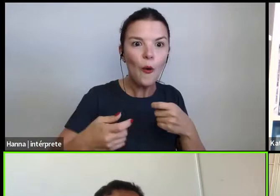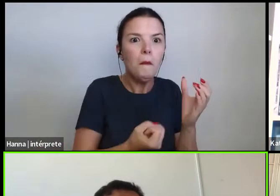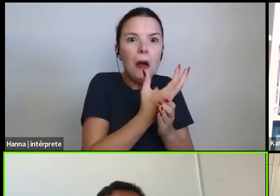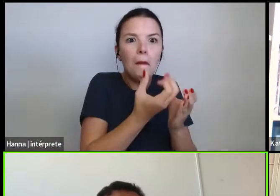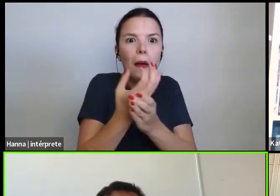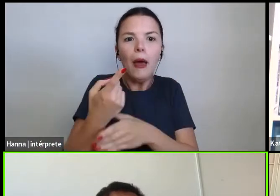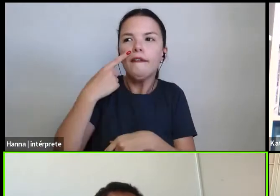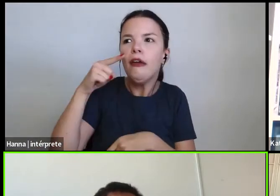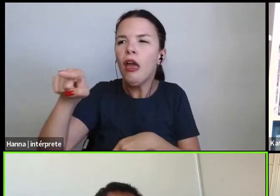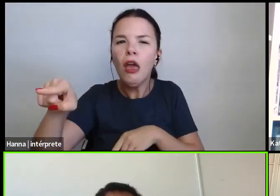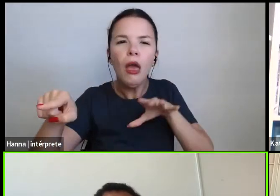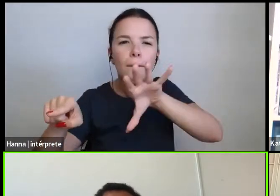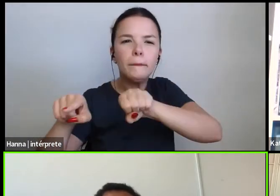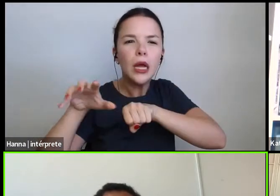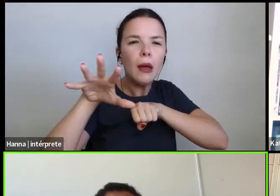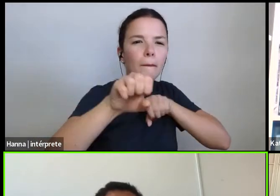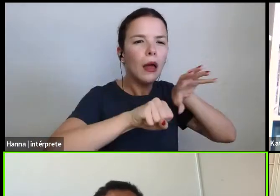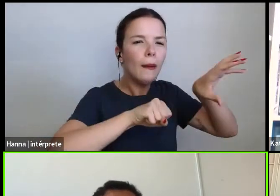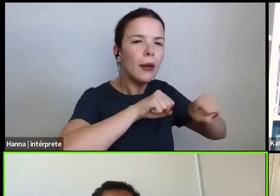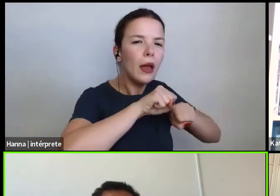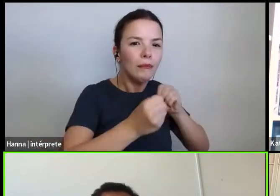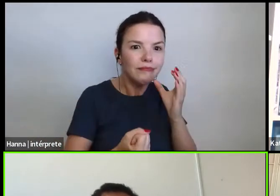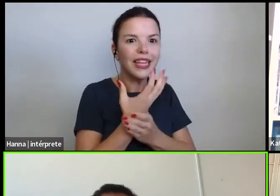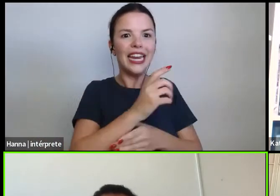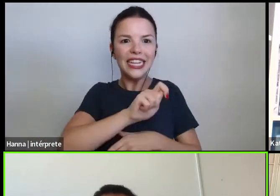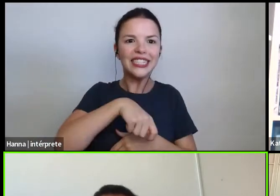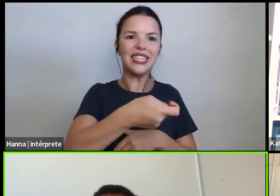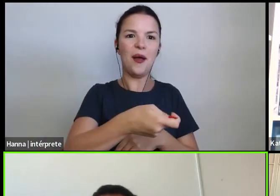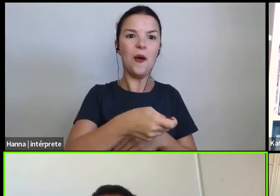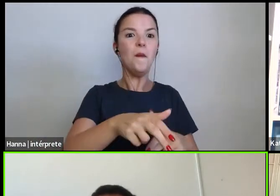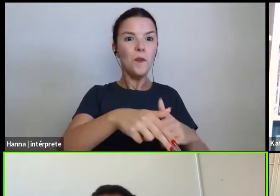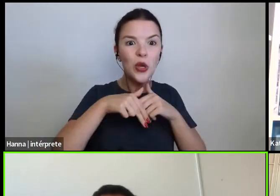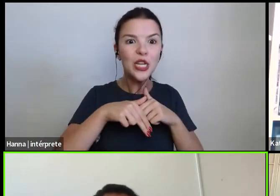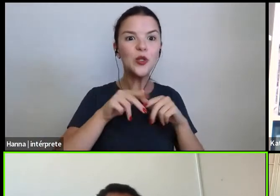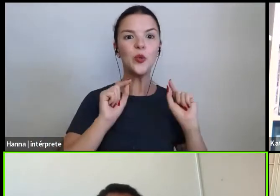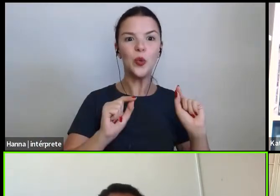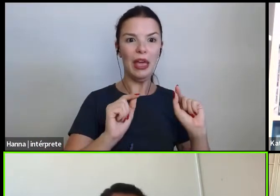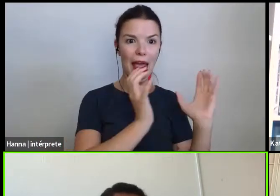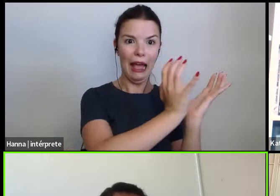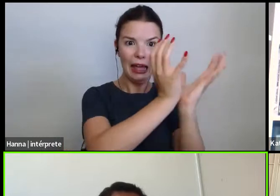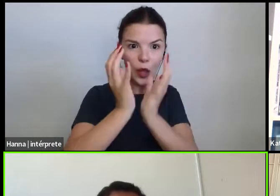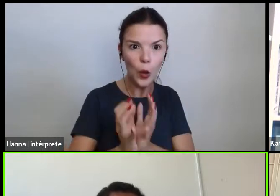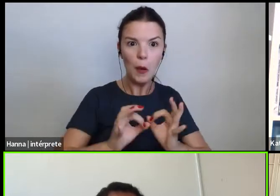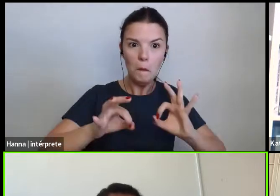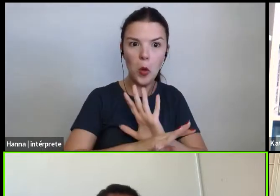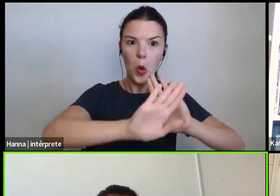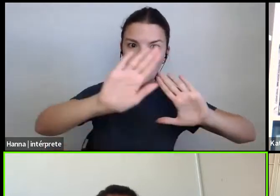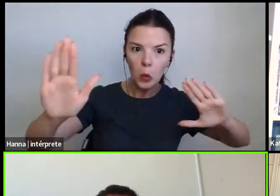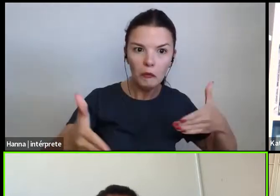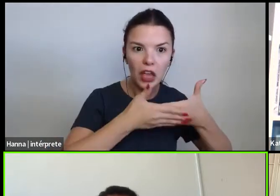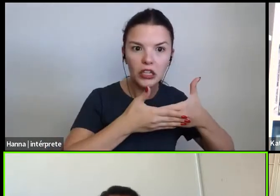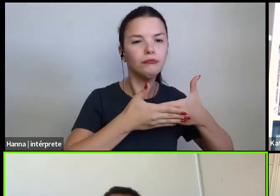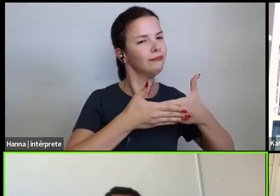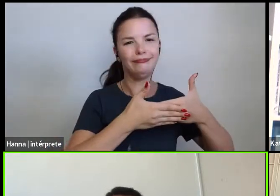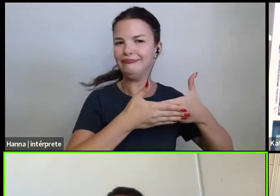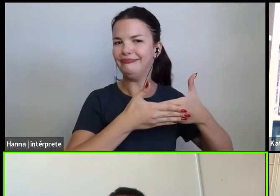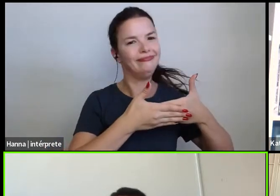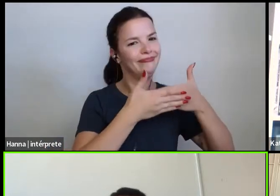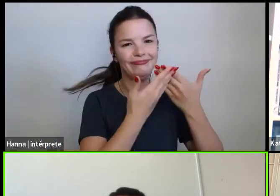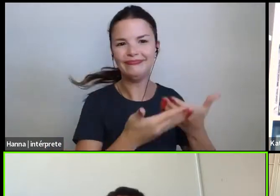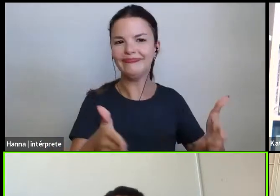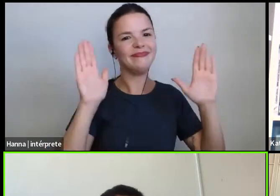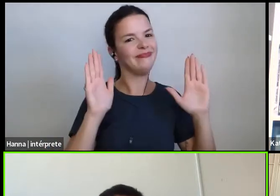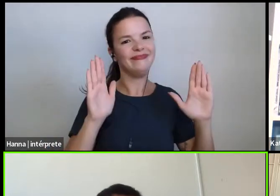available. So I think that's why a more dynamic approach to lexical